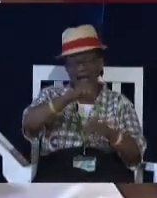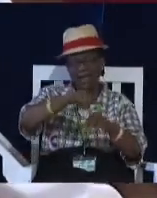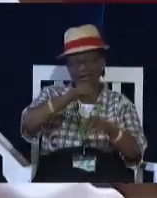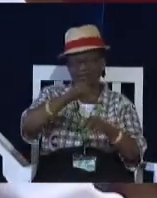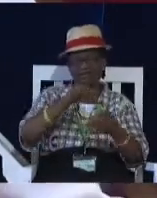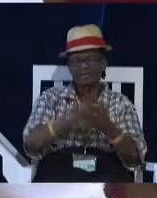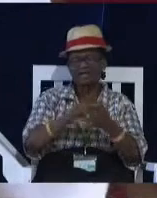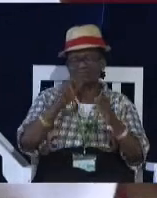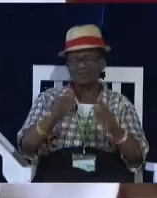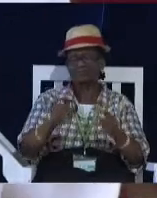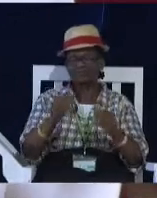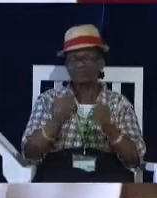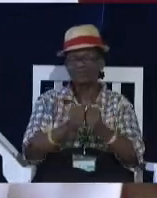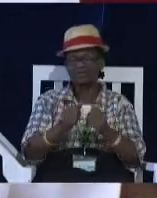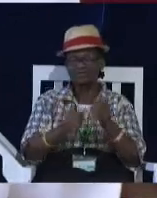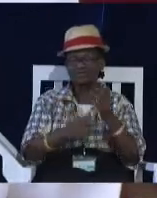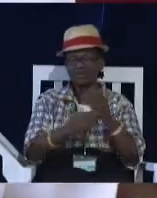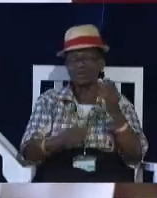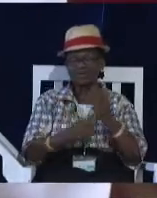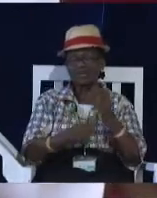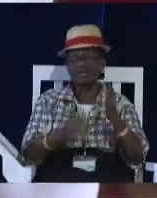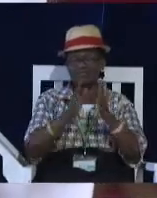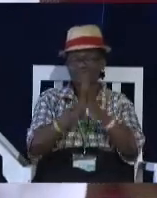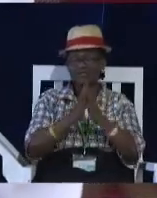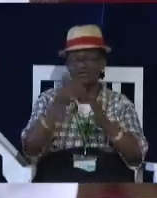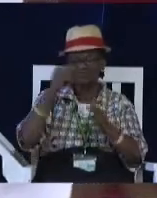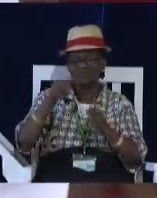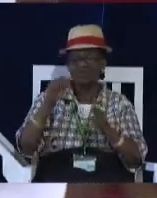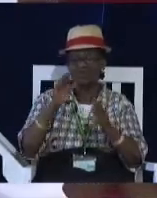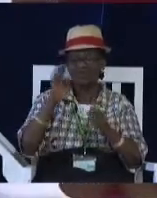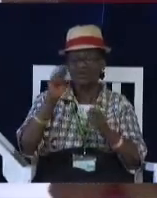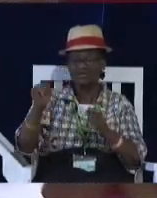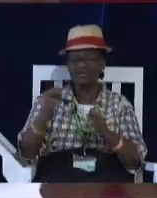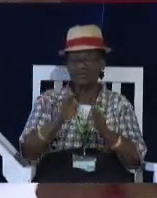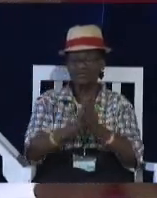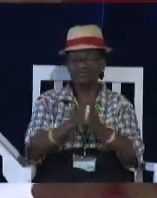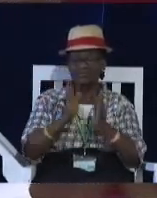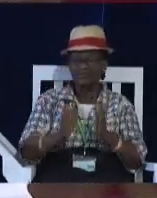Pray for him the prayer of faith.